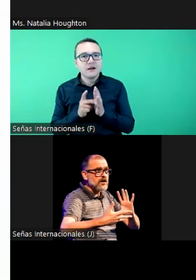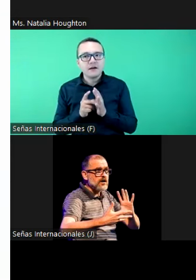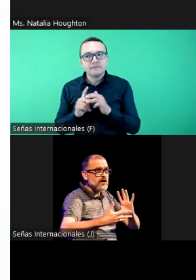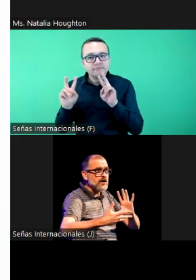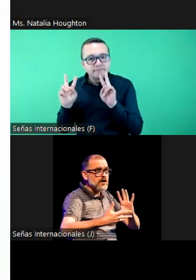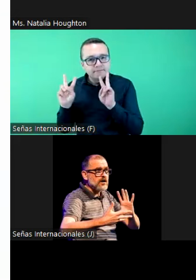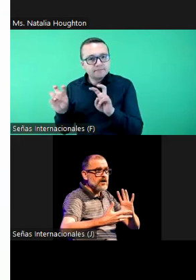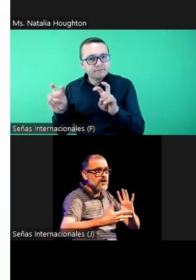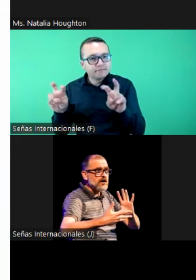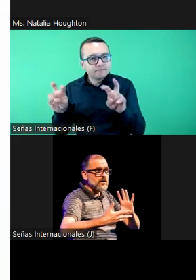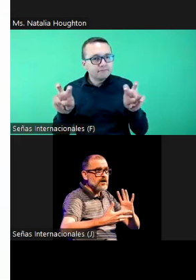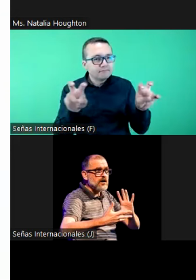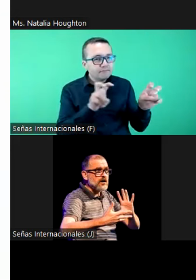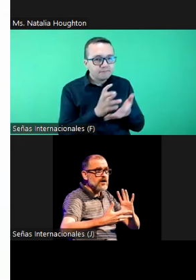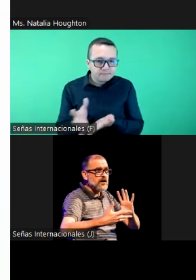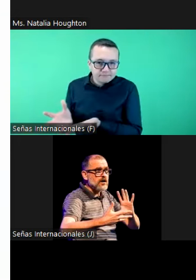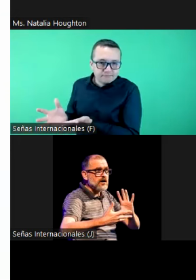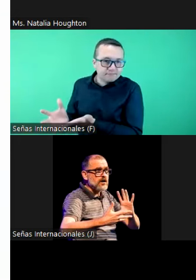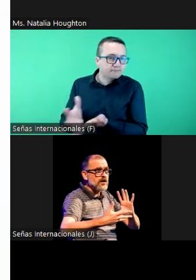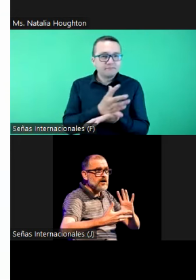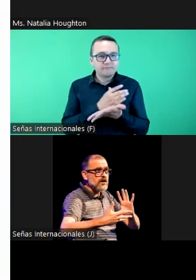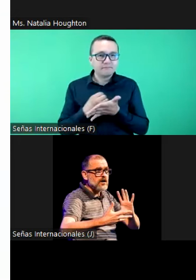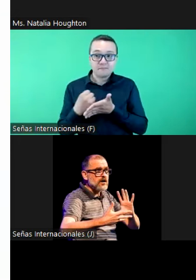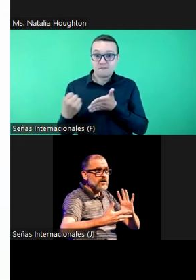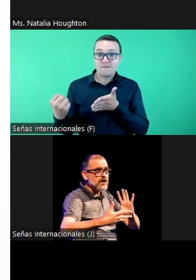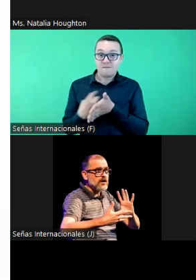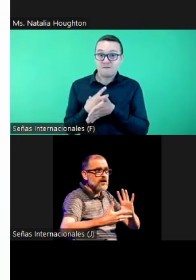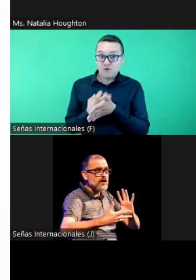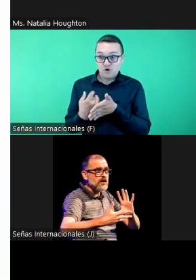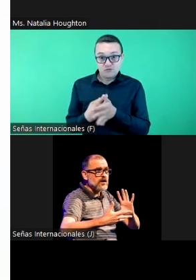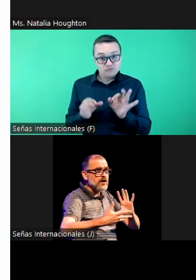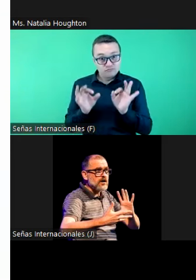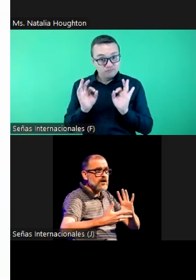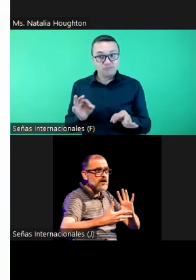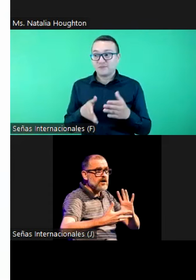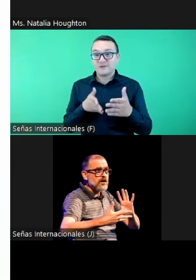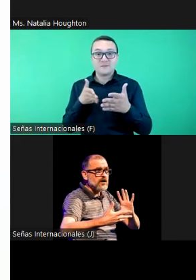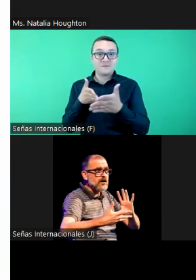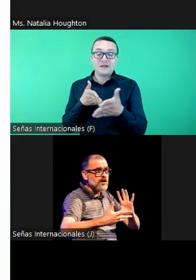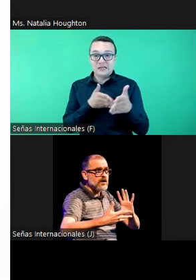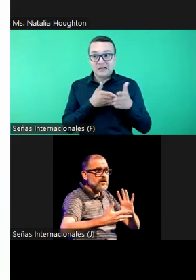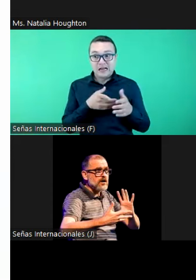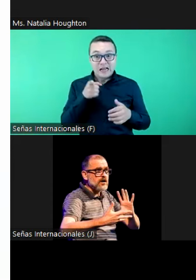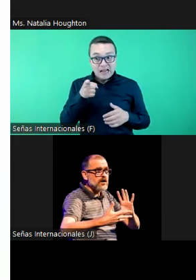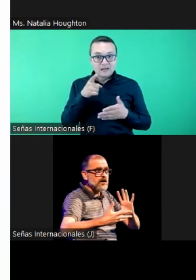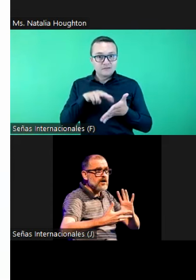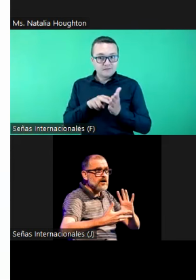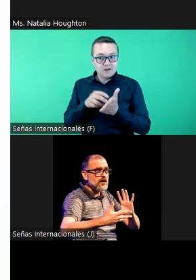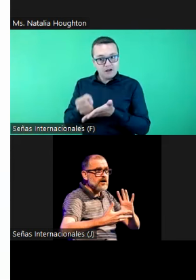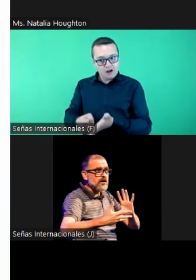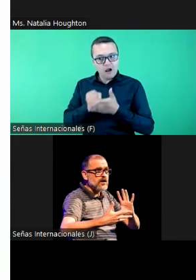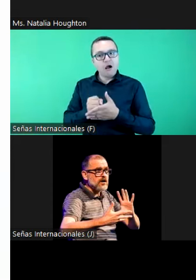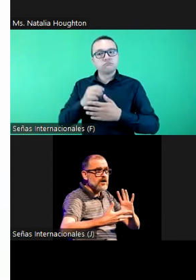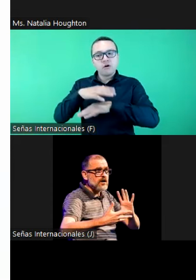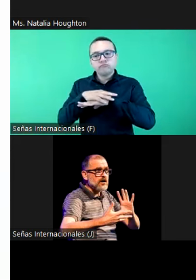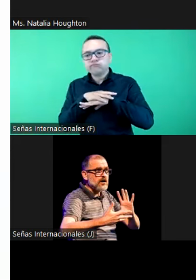of information of the different types of barriers that allows to recognize